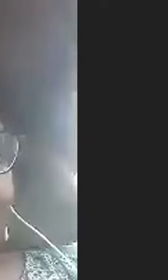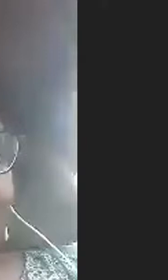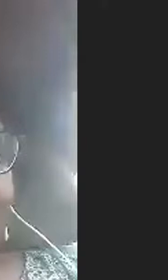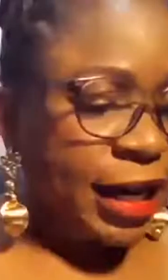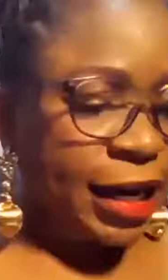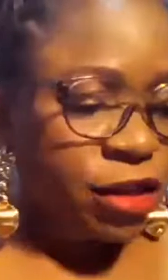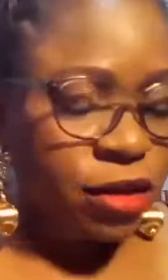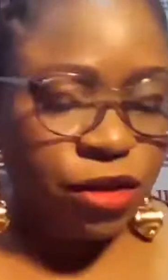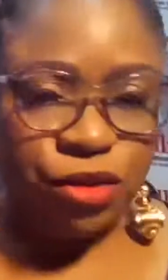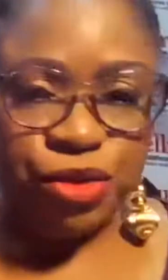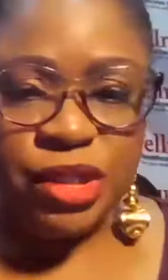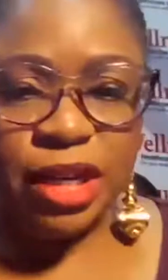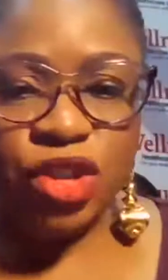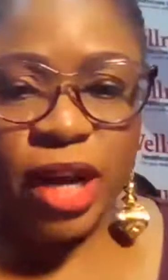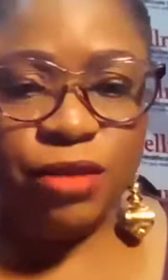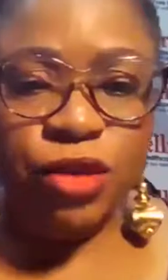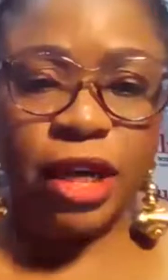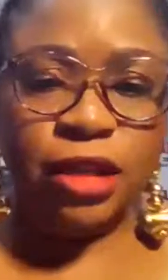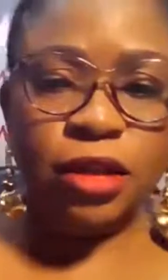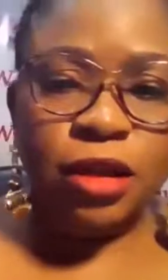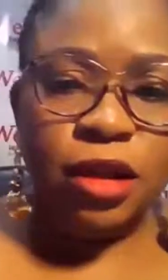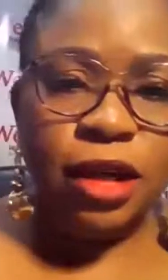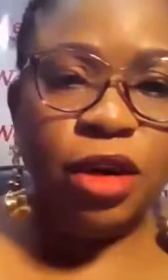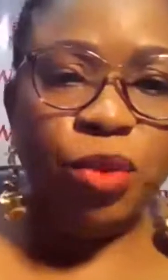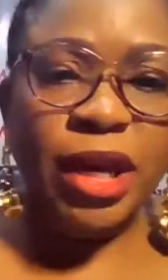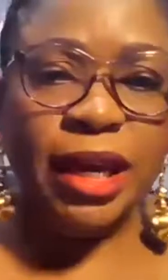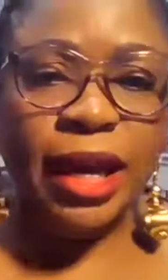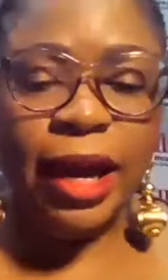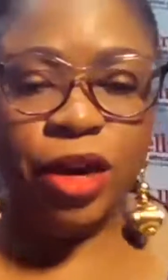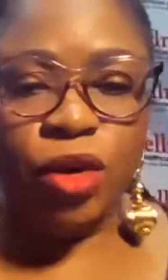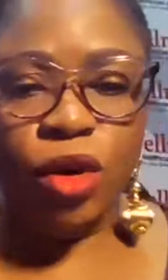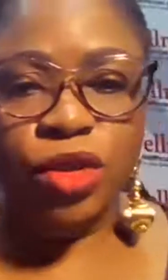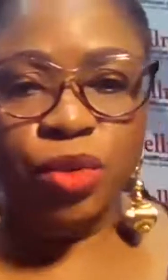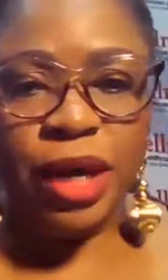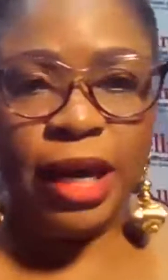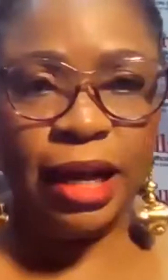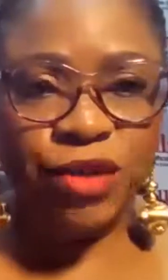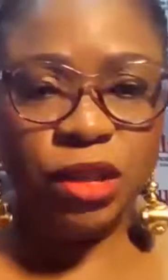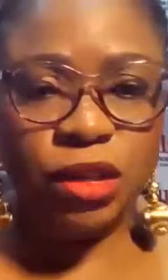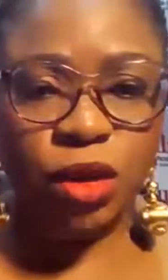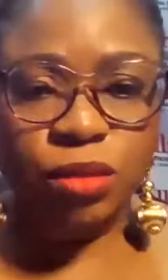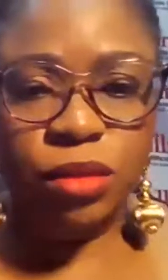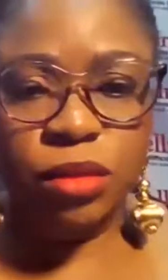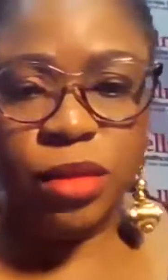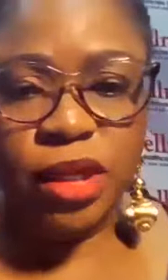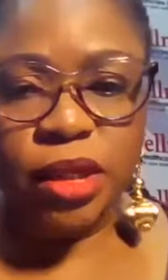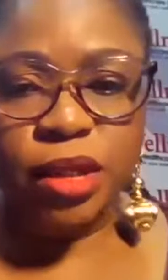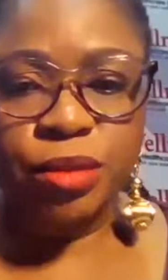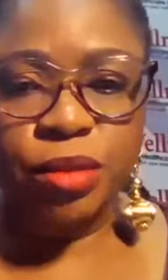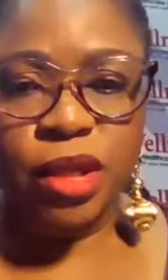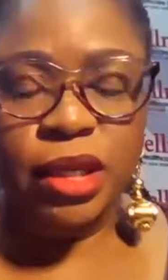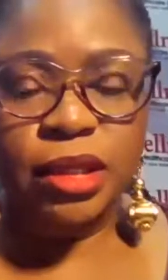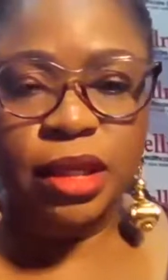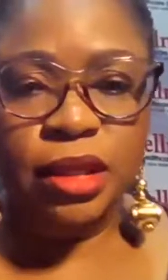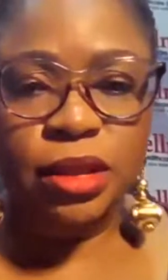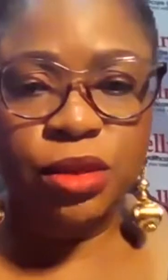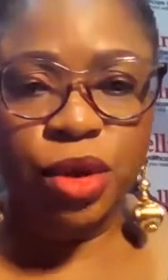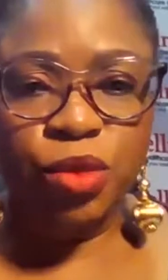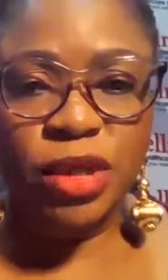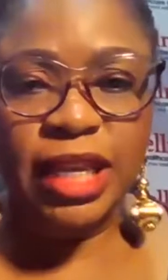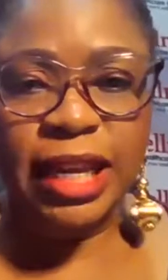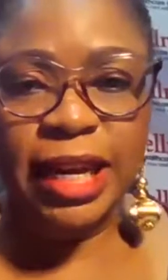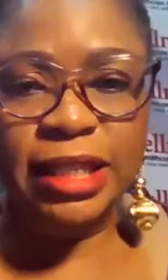So, Dr. J, there's research. Hello, can you hear me? We can hear you, although we are having some.